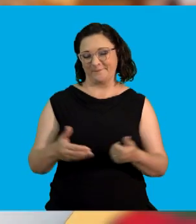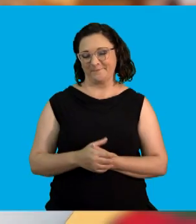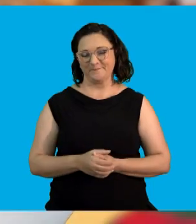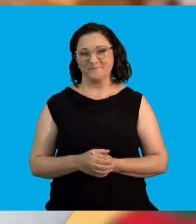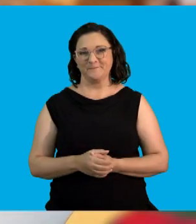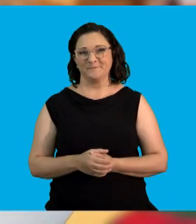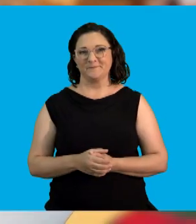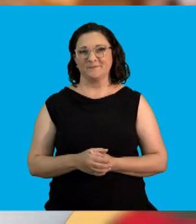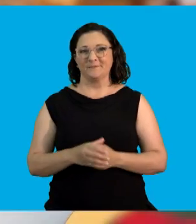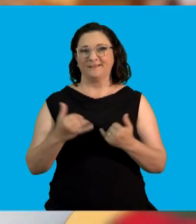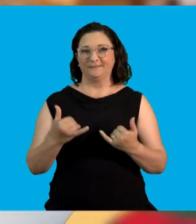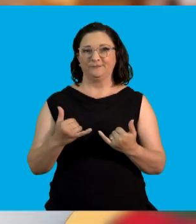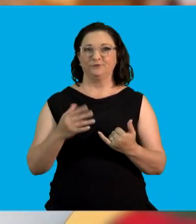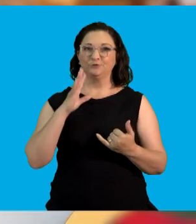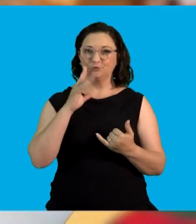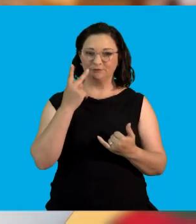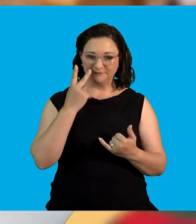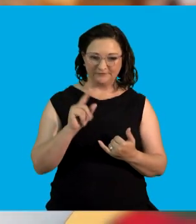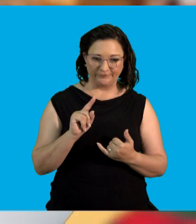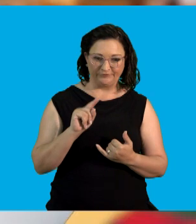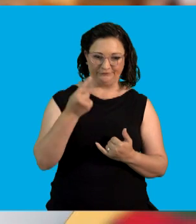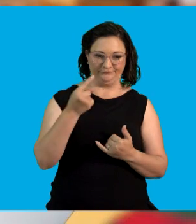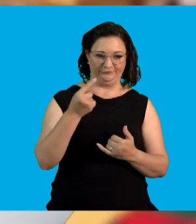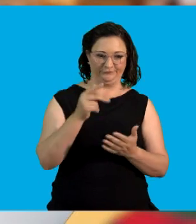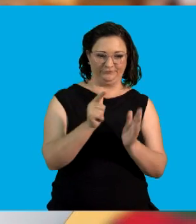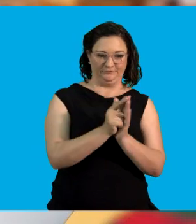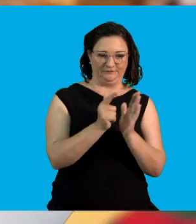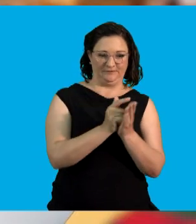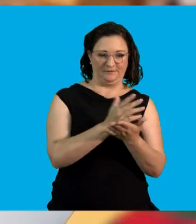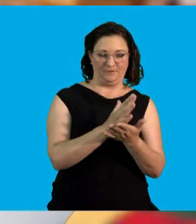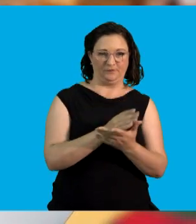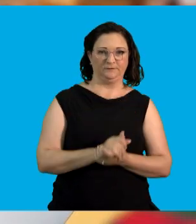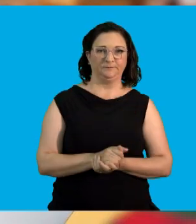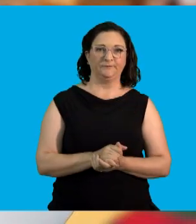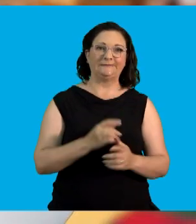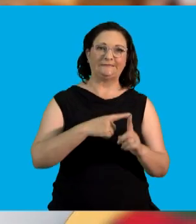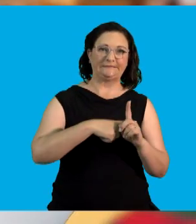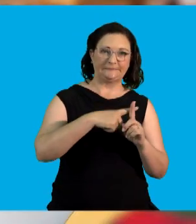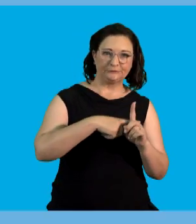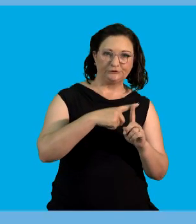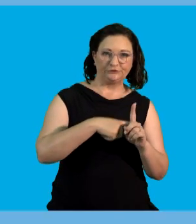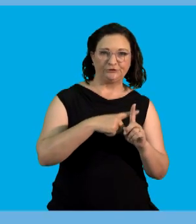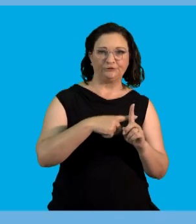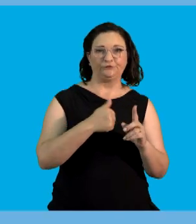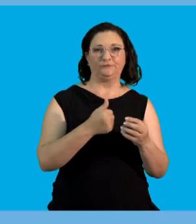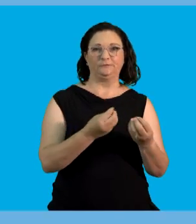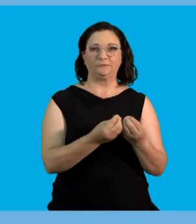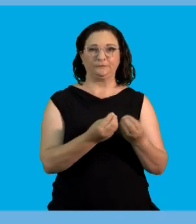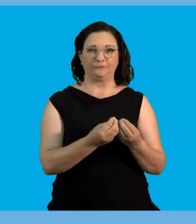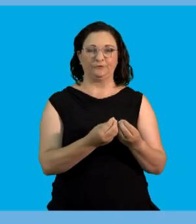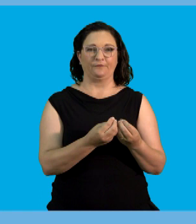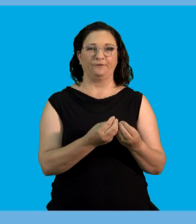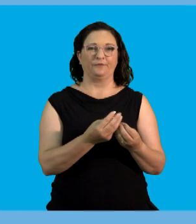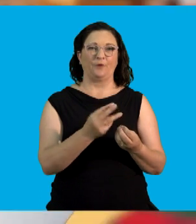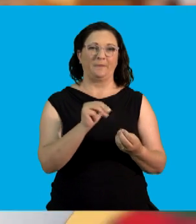Welcome back from a short break, learners. So now we're just going to jump into our first concept of the lesson. That is now the temperature and the particle model of